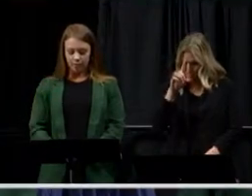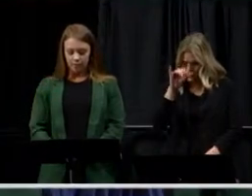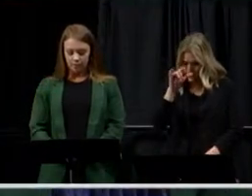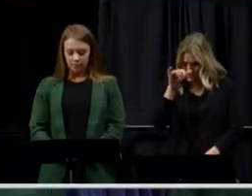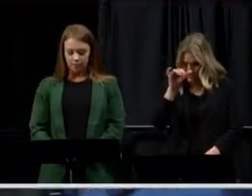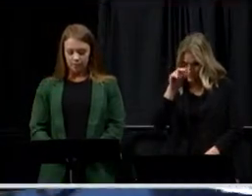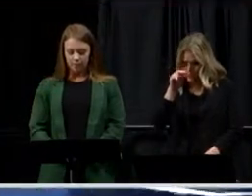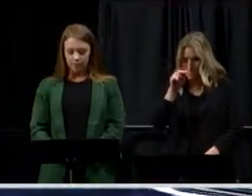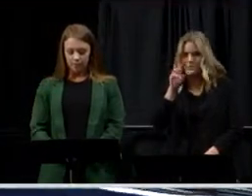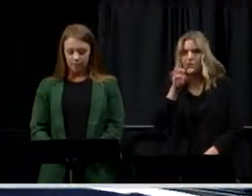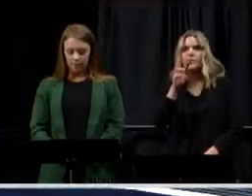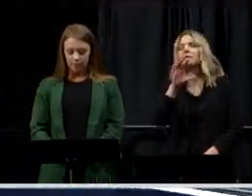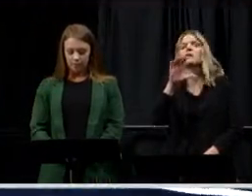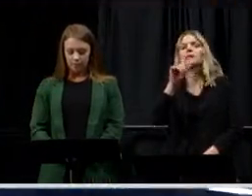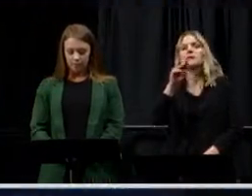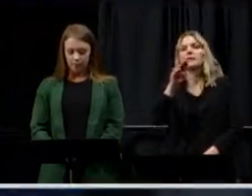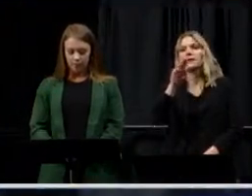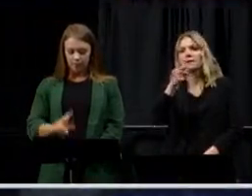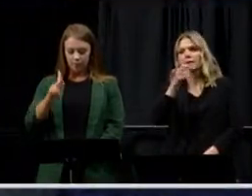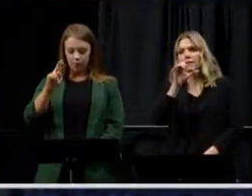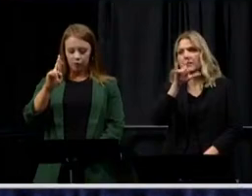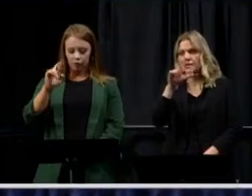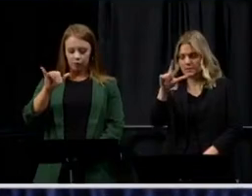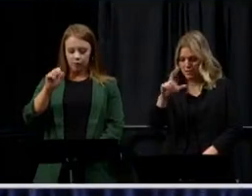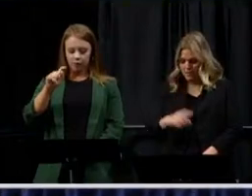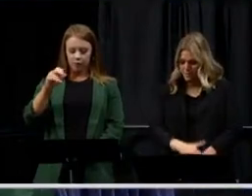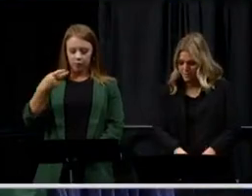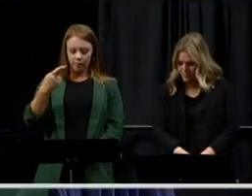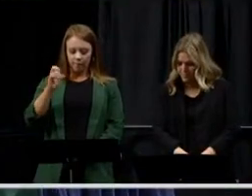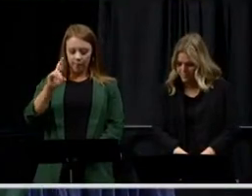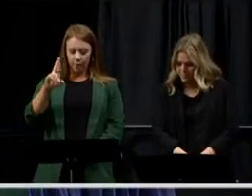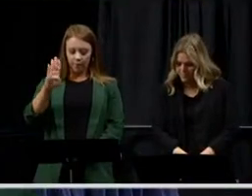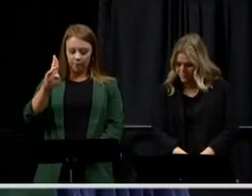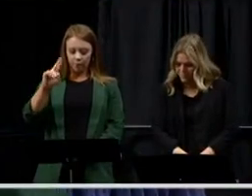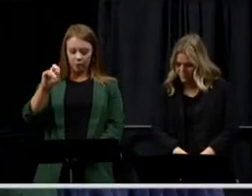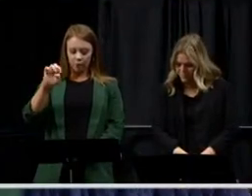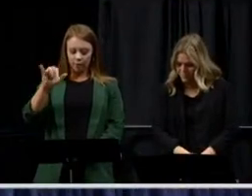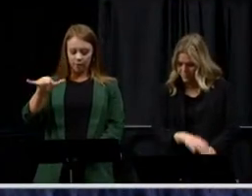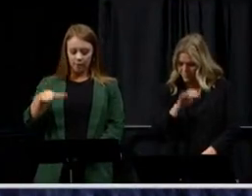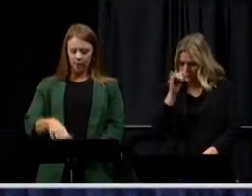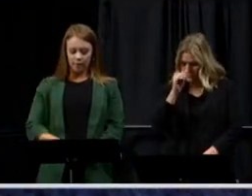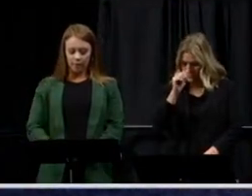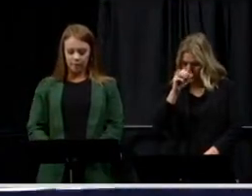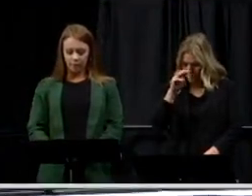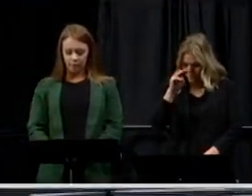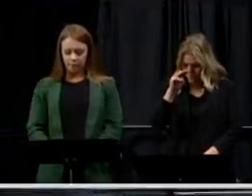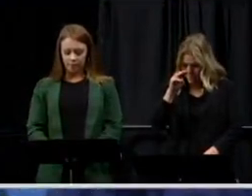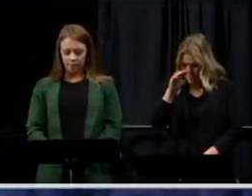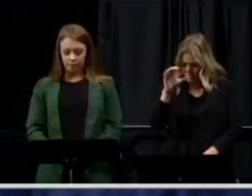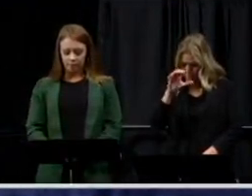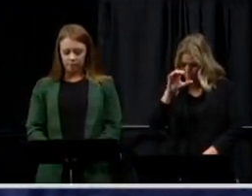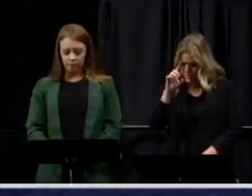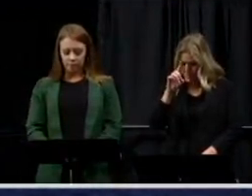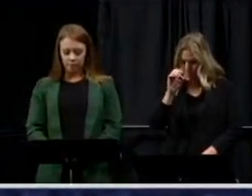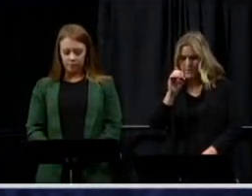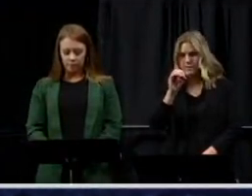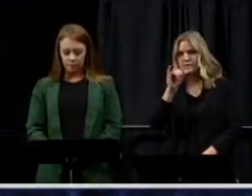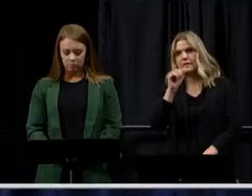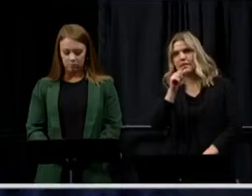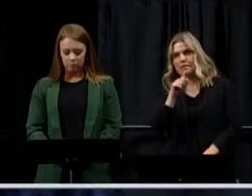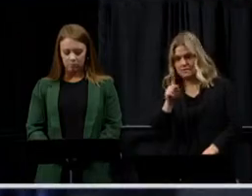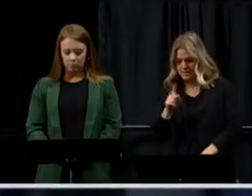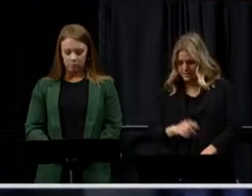Wayne Campbell. Christopher Lee Burney. Jasmine Cervantes Diaz.